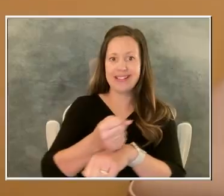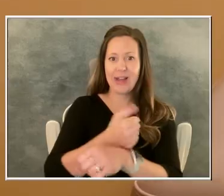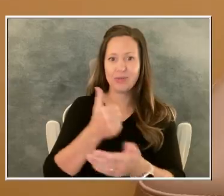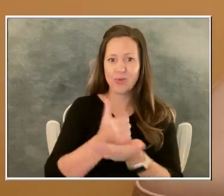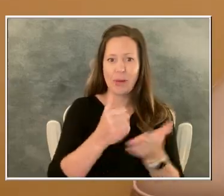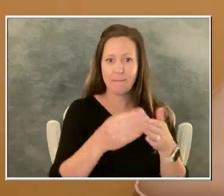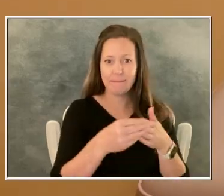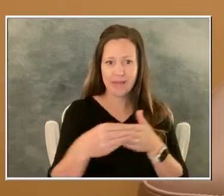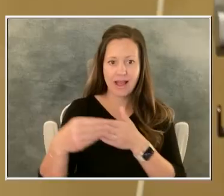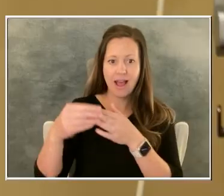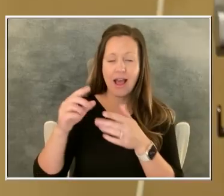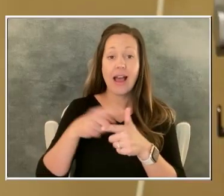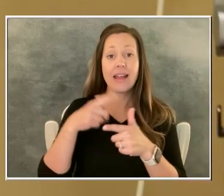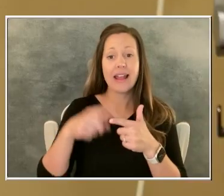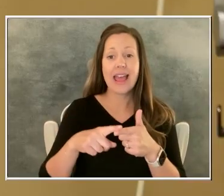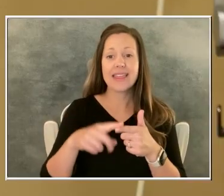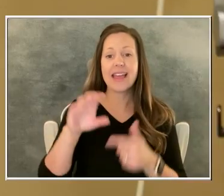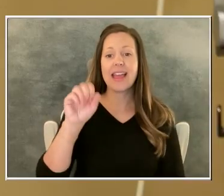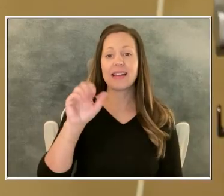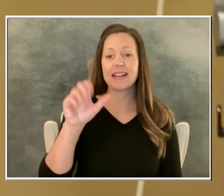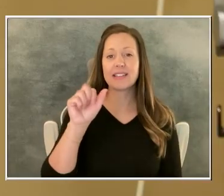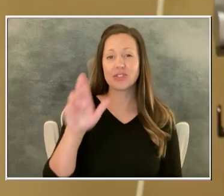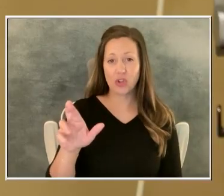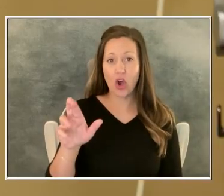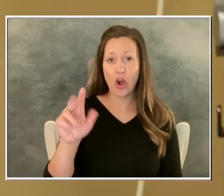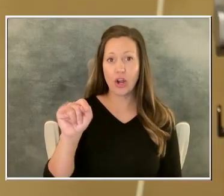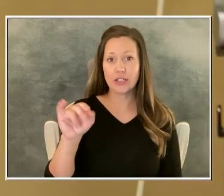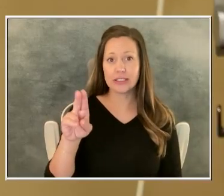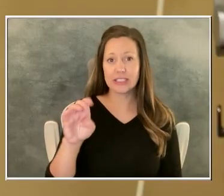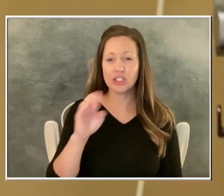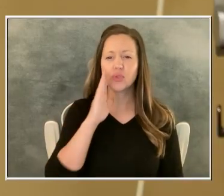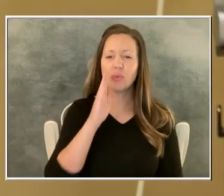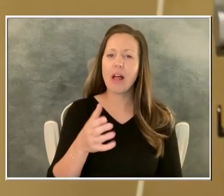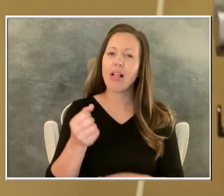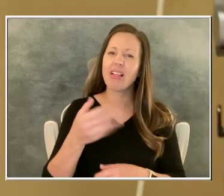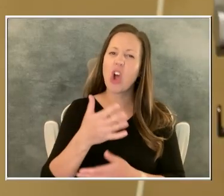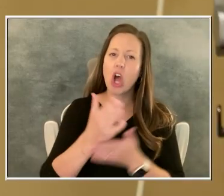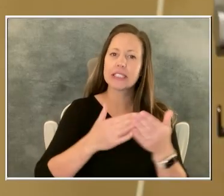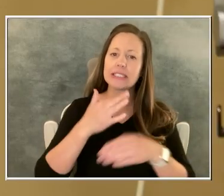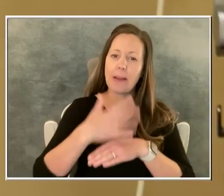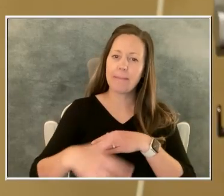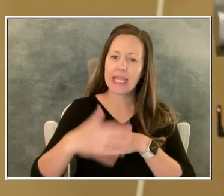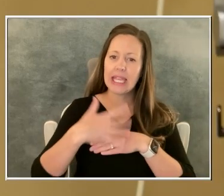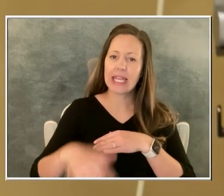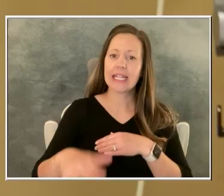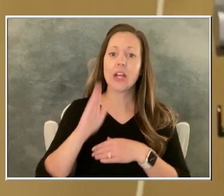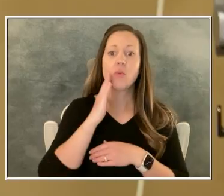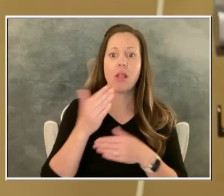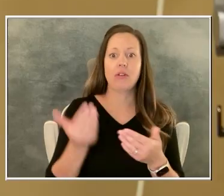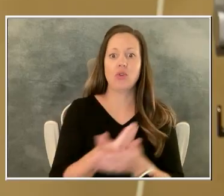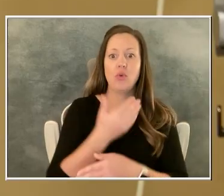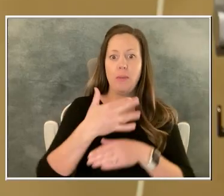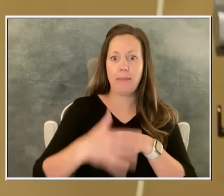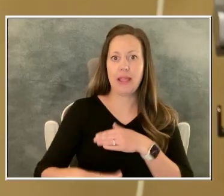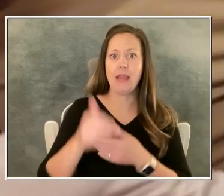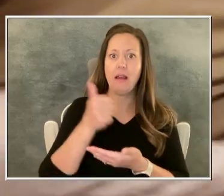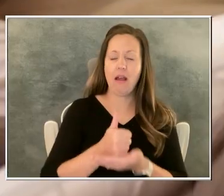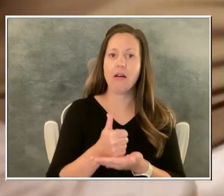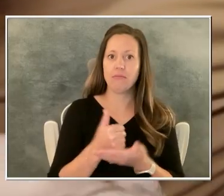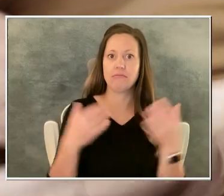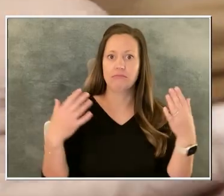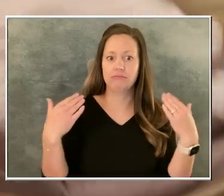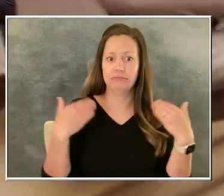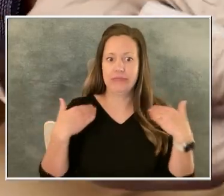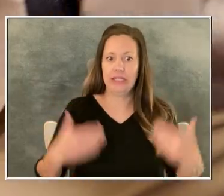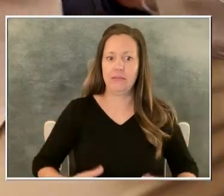and break up the scar tissue and cause a little bit of bleeding. So it brings like the healthy new bleeding that helps your body heal itself, and